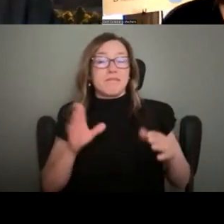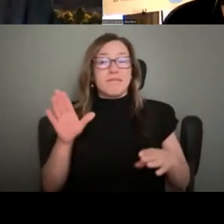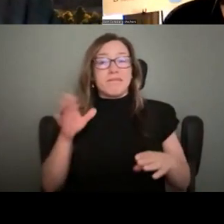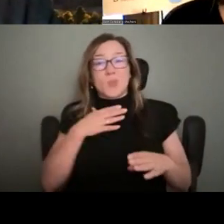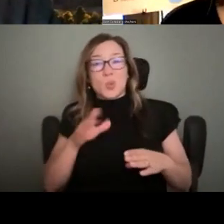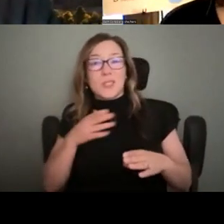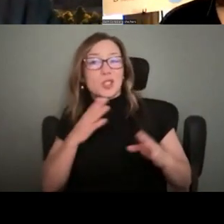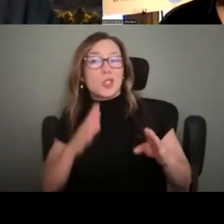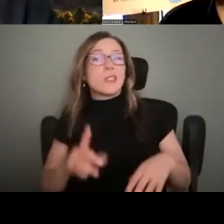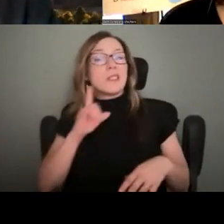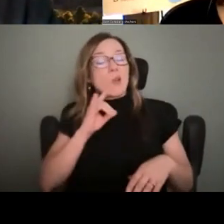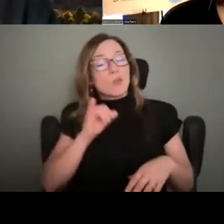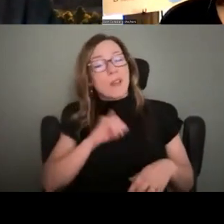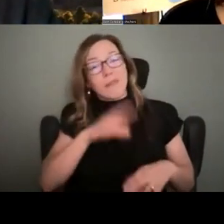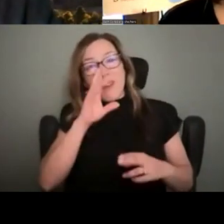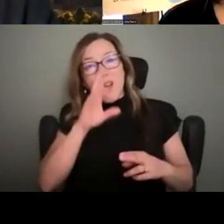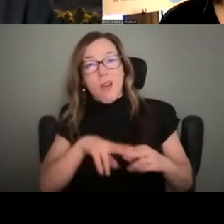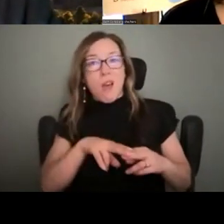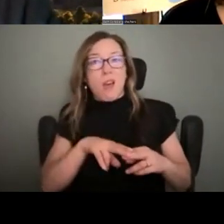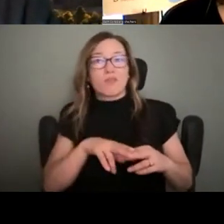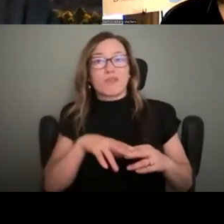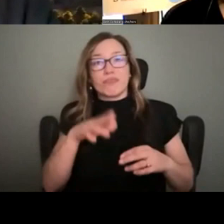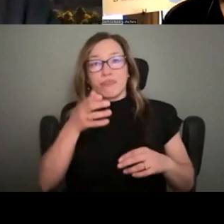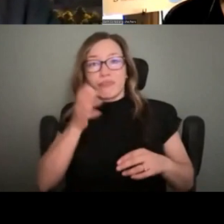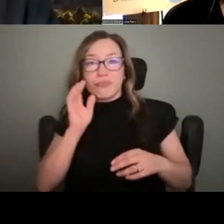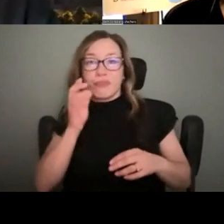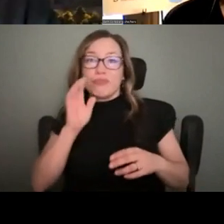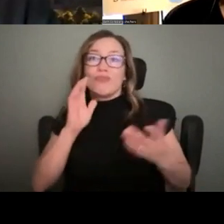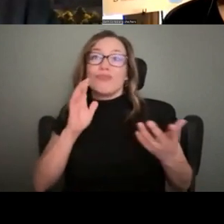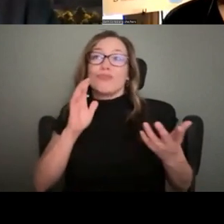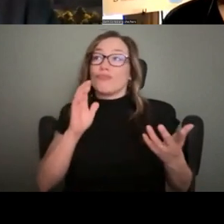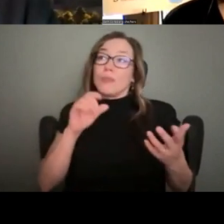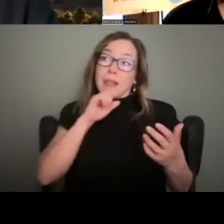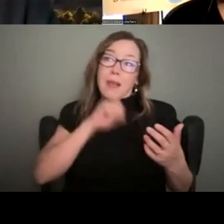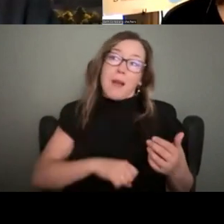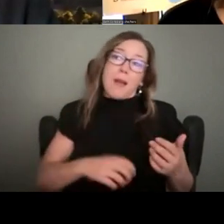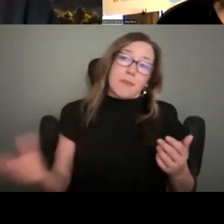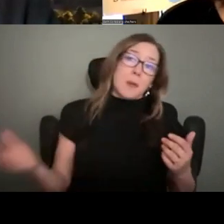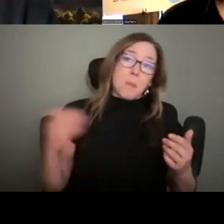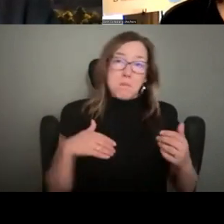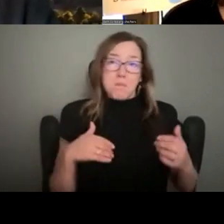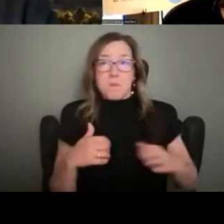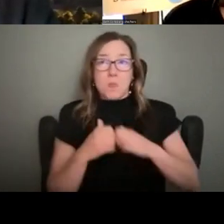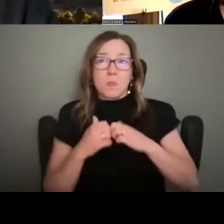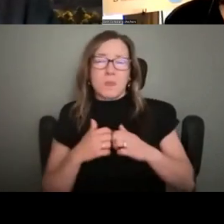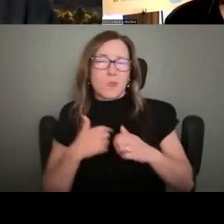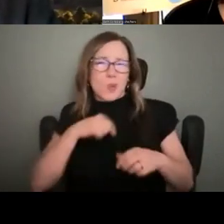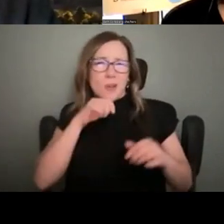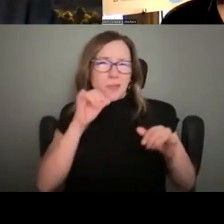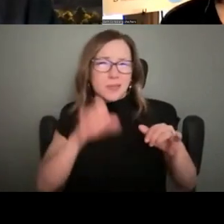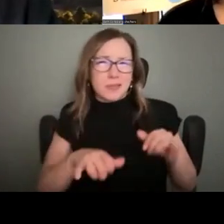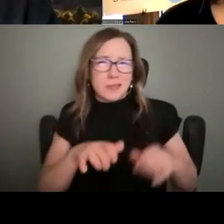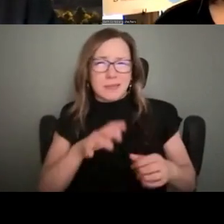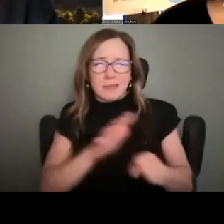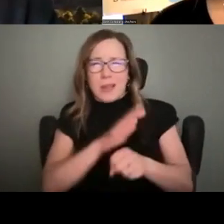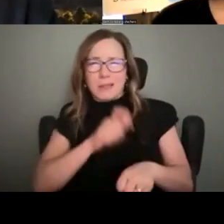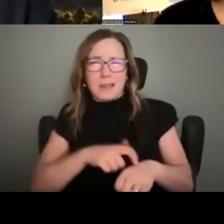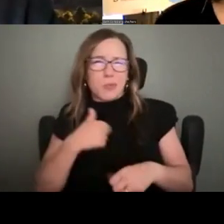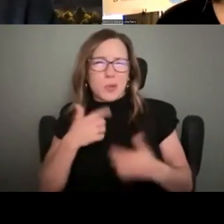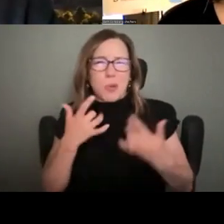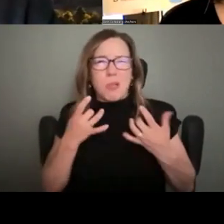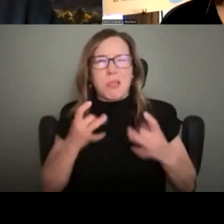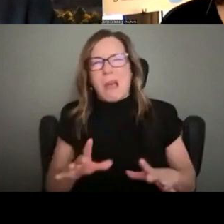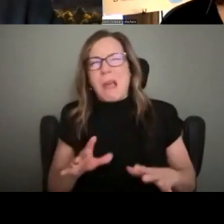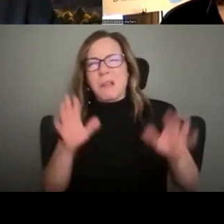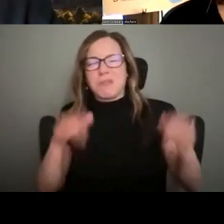It sounds really fun. There's going to be refreshments. I would love it if you would come with me. We don't have to stay the whole time if we don't like it, but let's